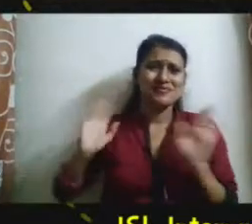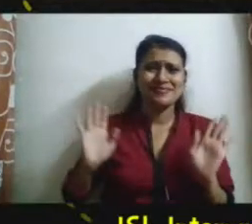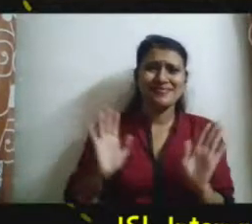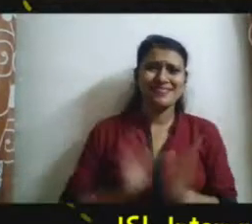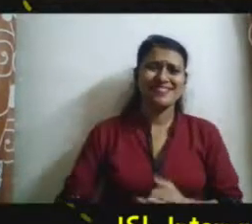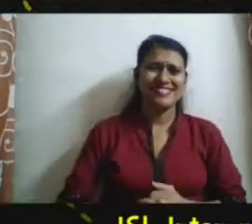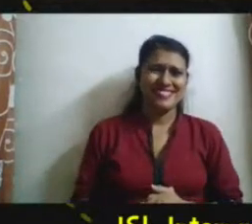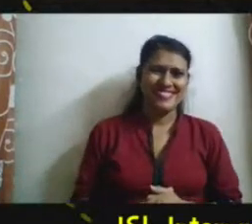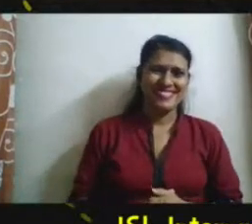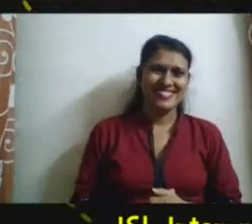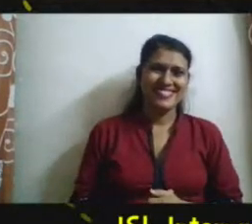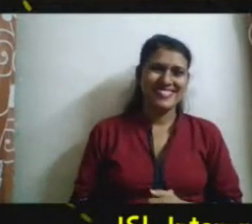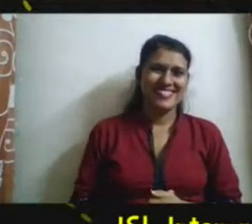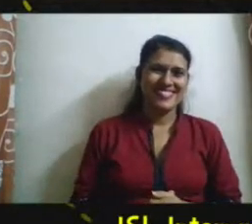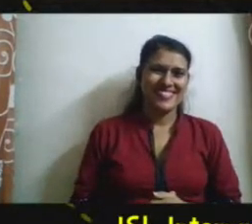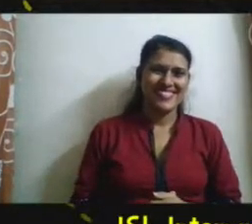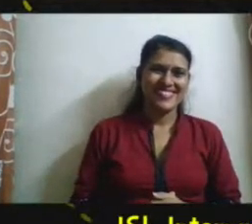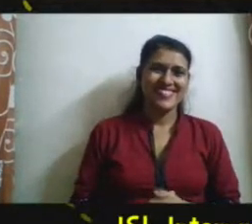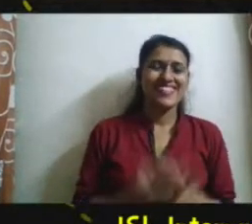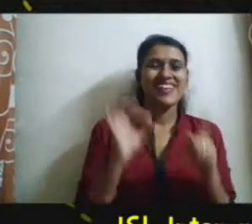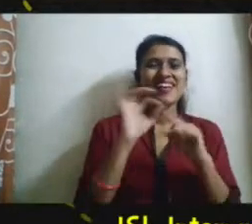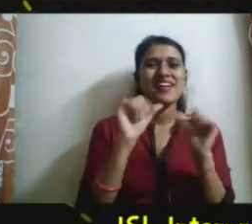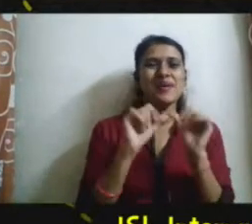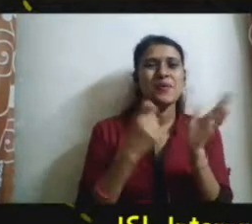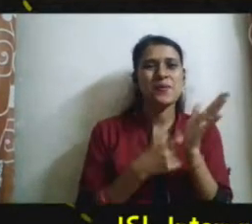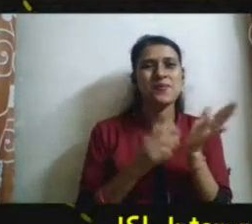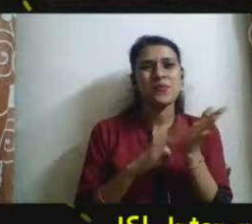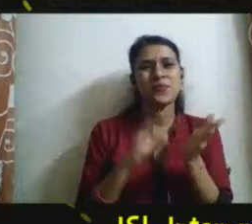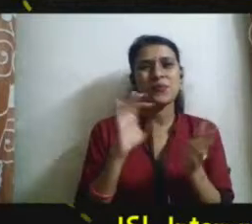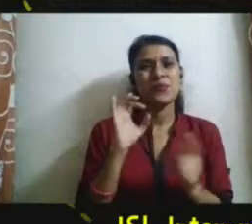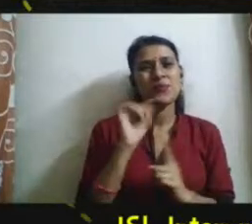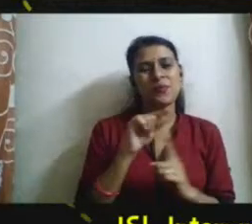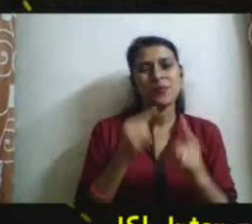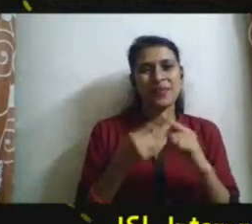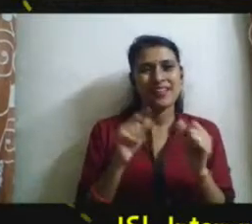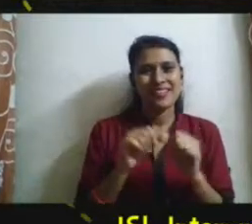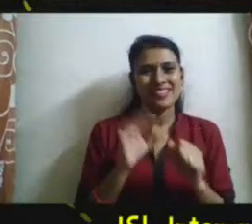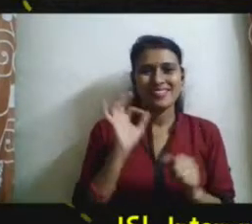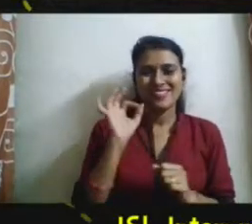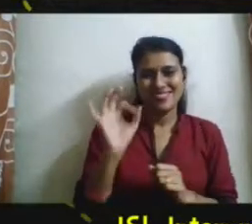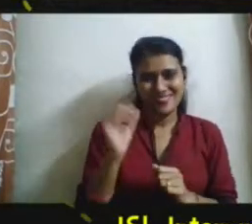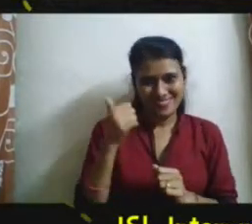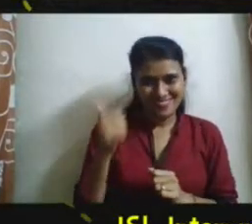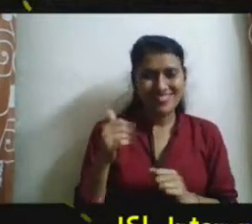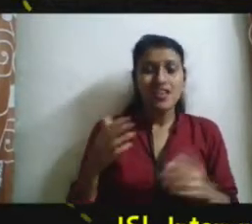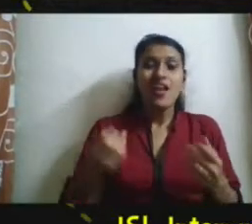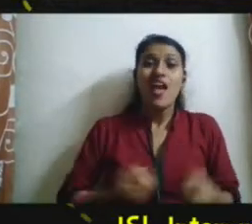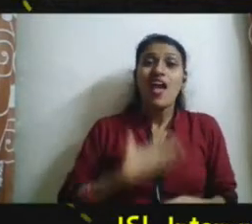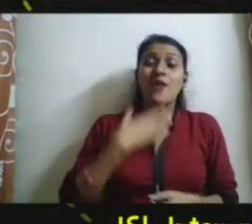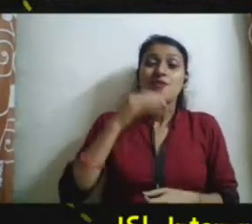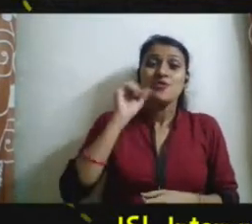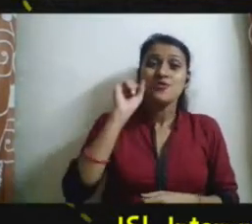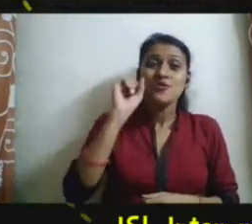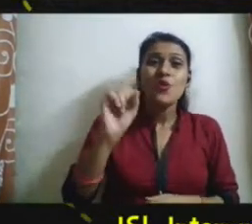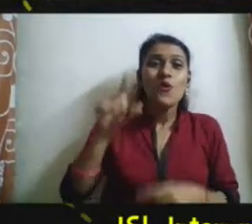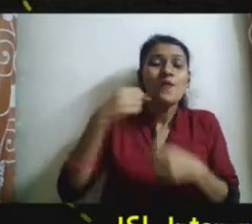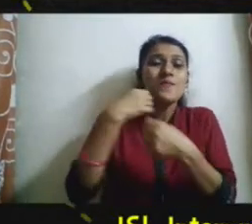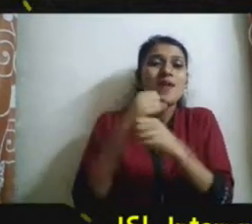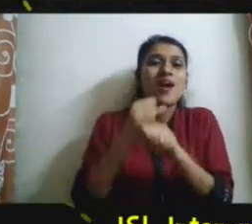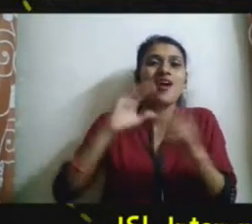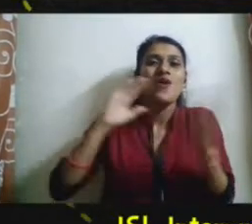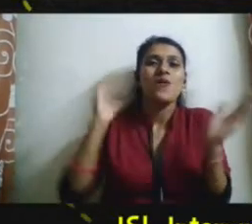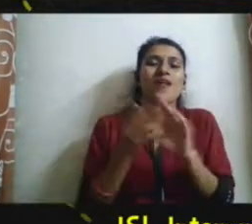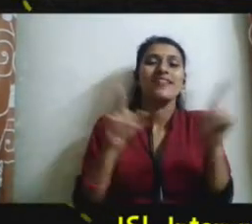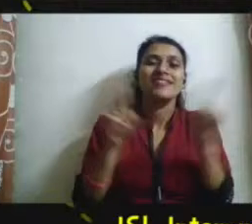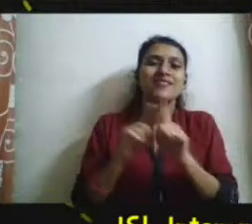Well, I mean, you are the embodiment of where pleasure can take you, actually. The new places that pleasure makes in the world